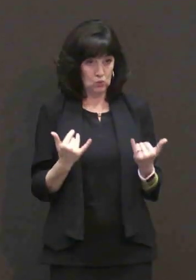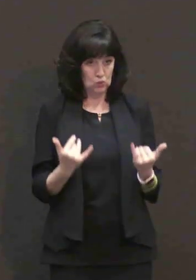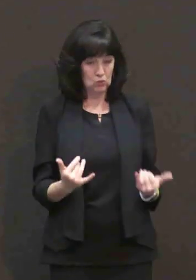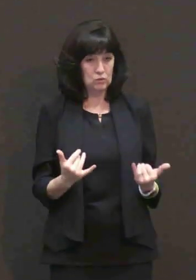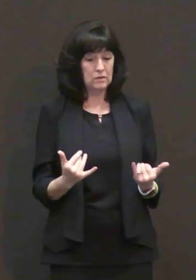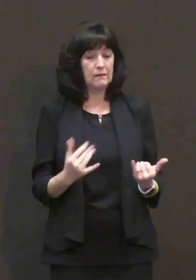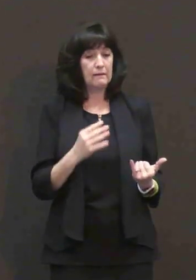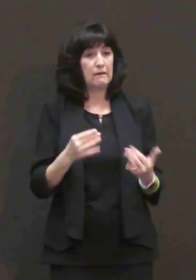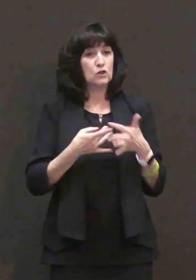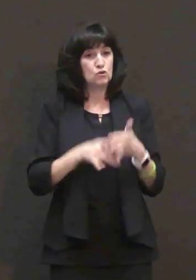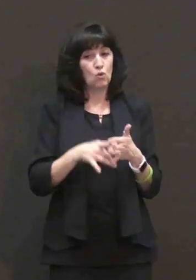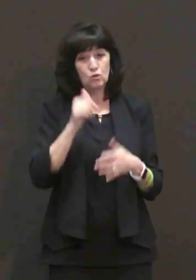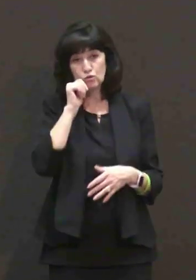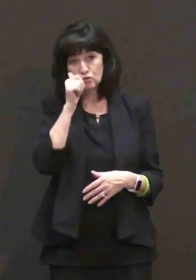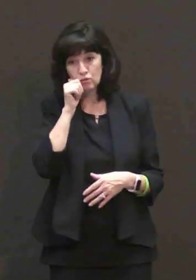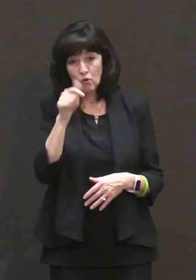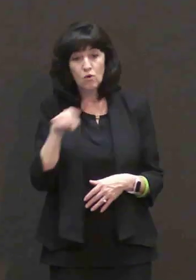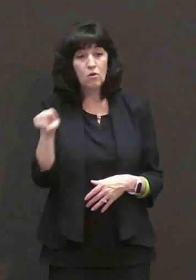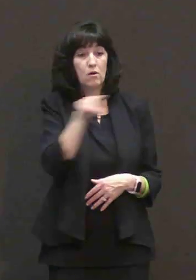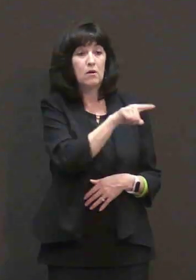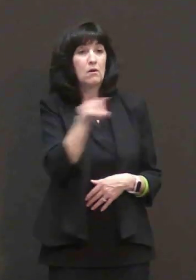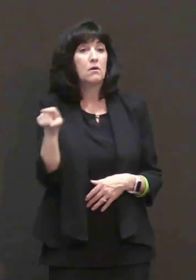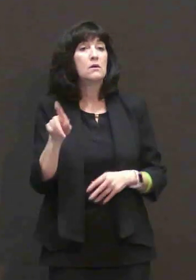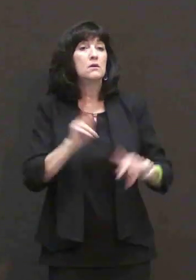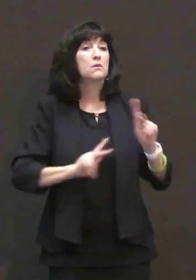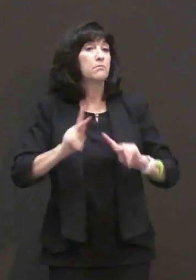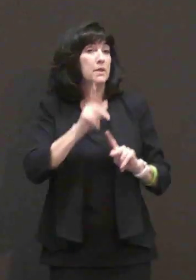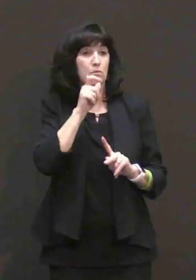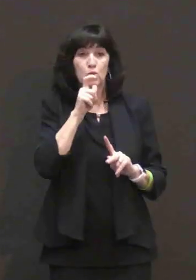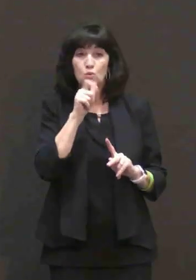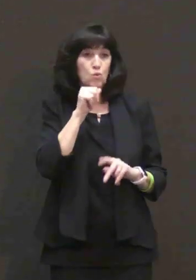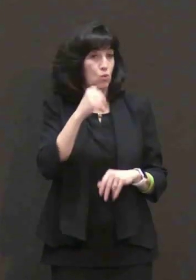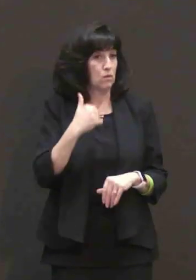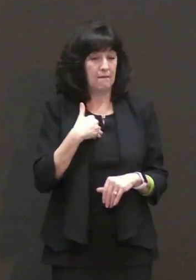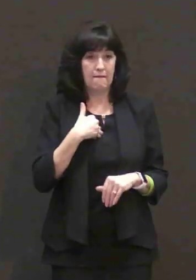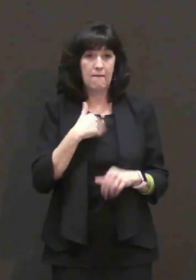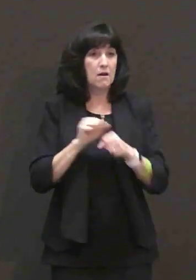that are not positive for COVID, that have not been,